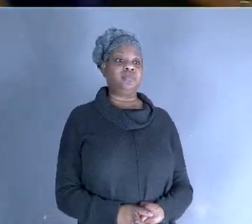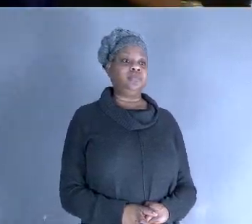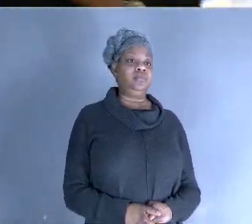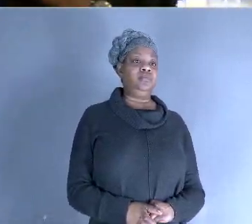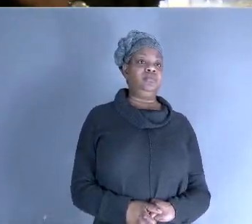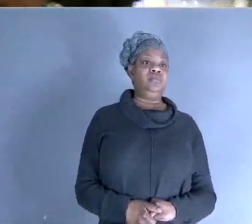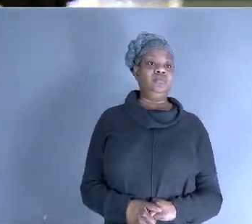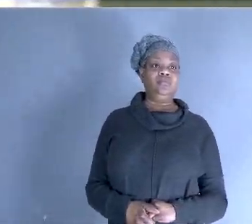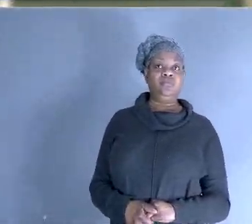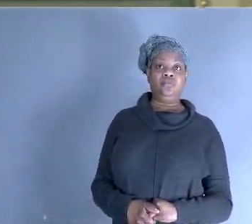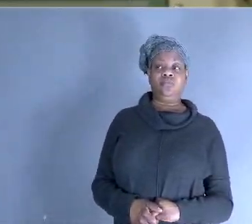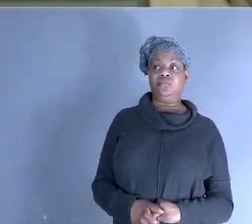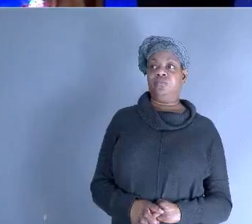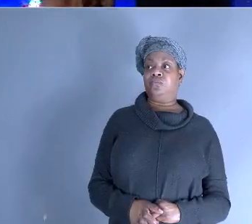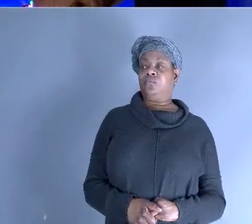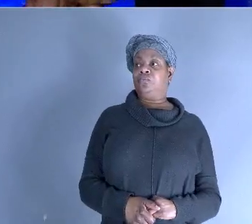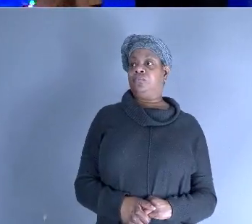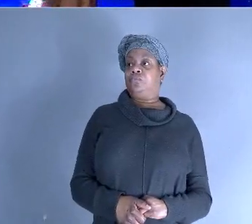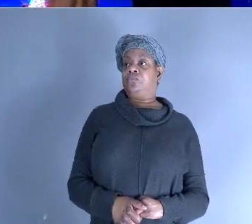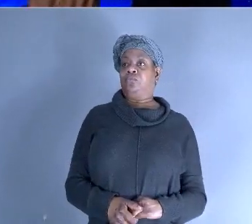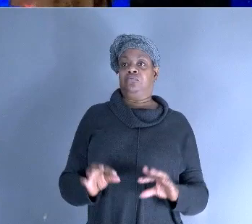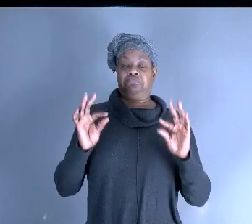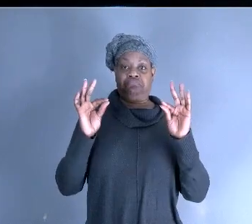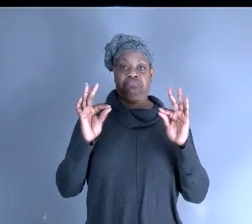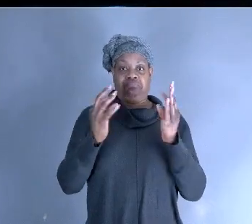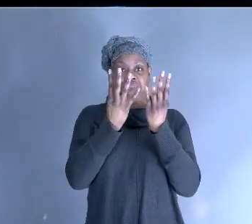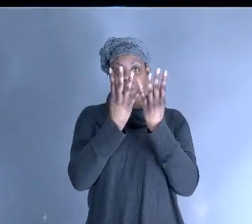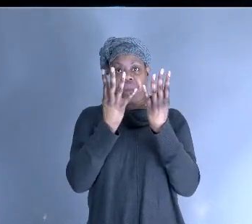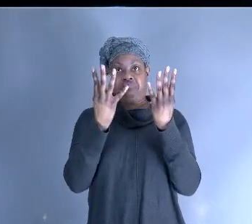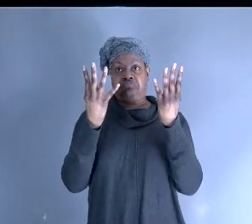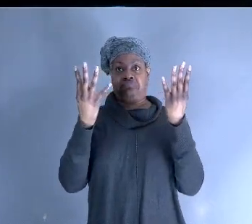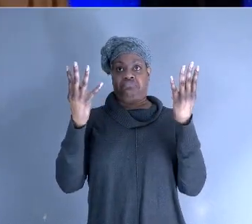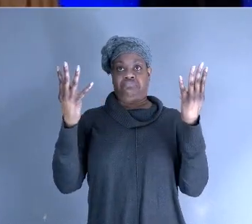Come a little. Come closer. That's good right there. That's good.